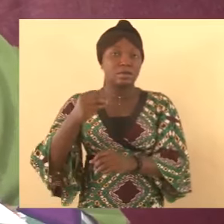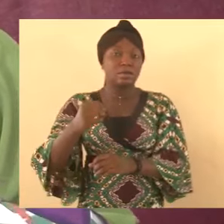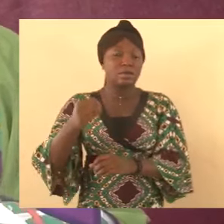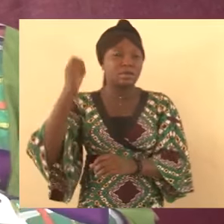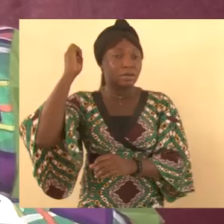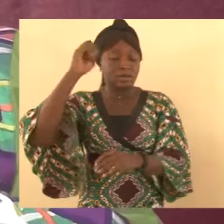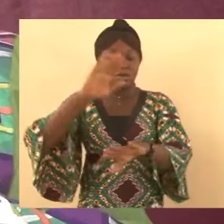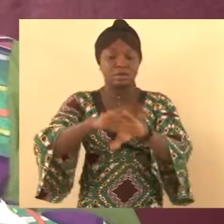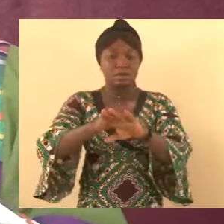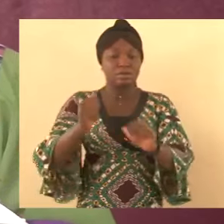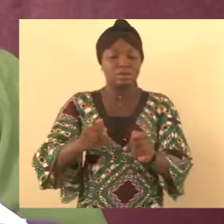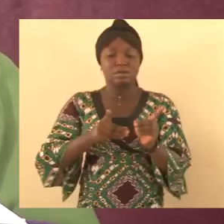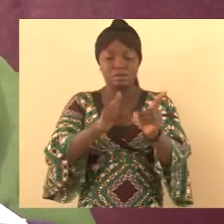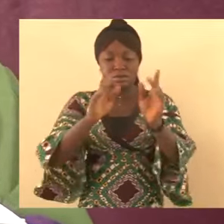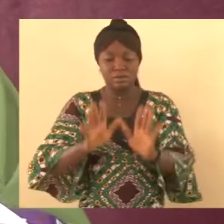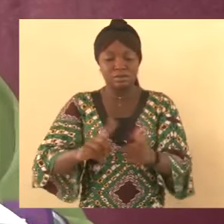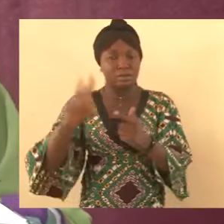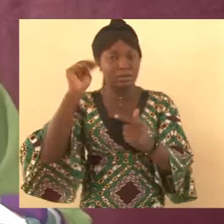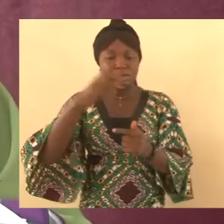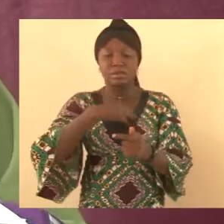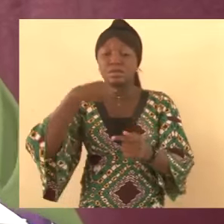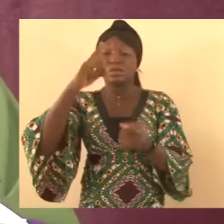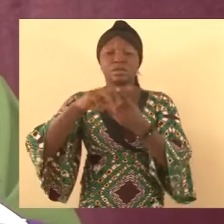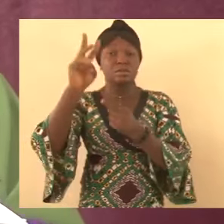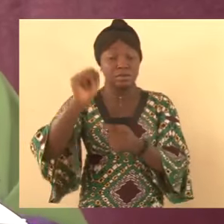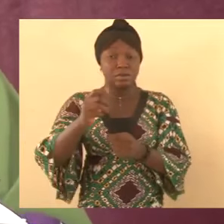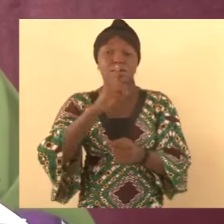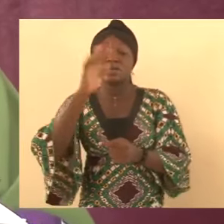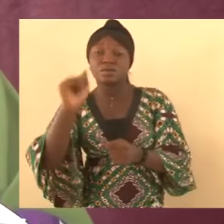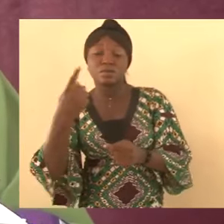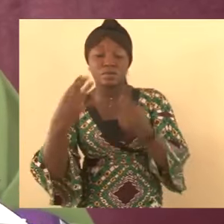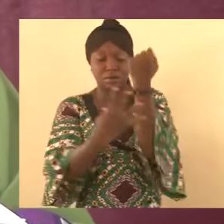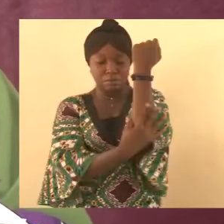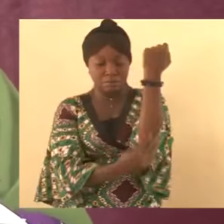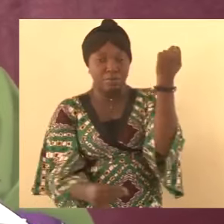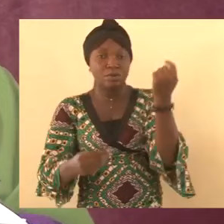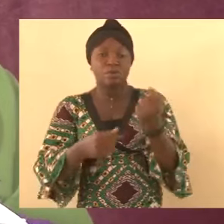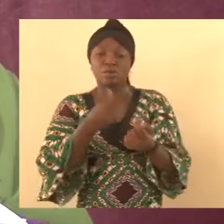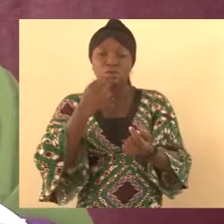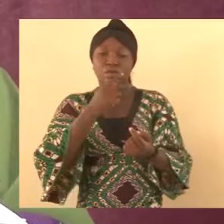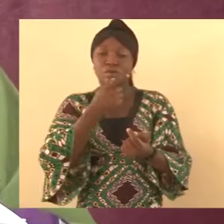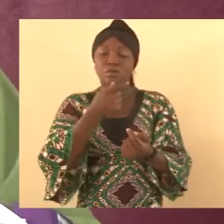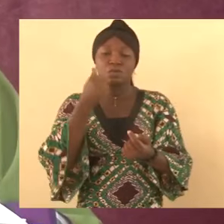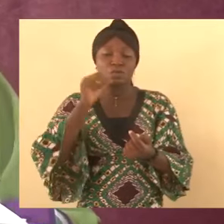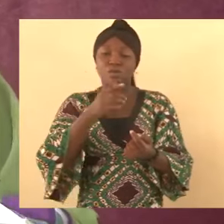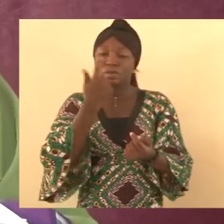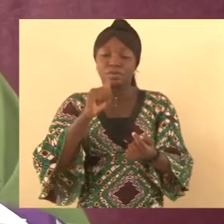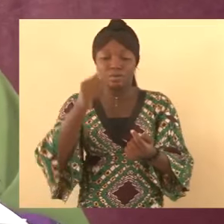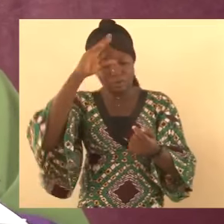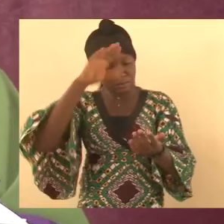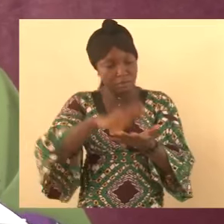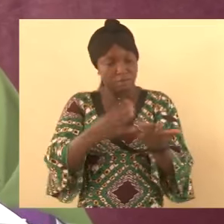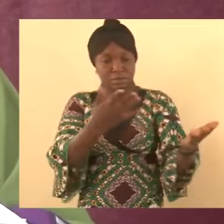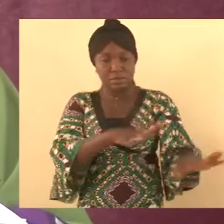And he called his disciples to him and said to them, "Truly I say to you, the poor widow has put in more